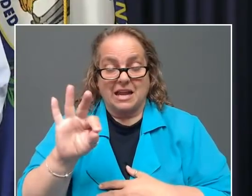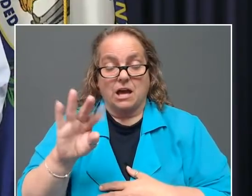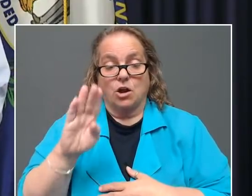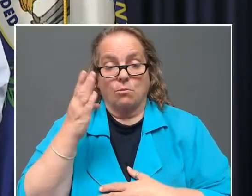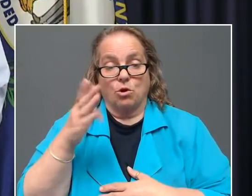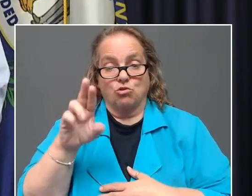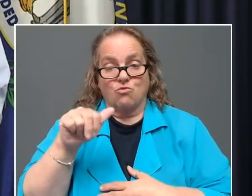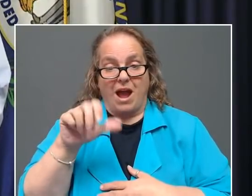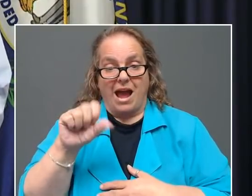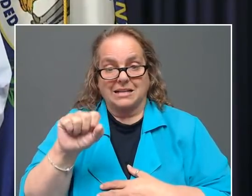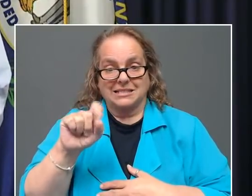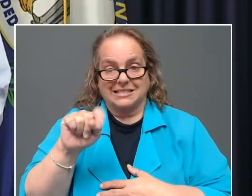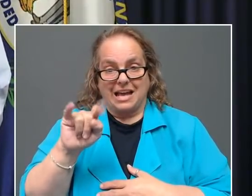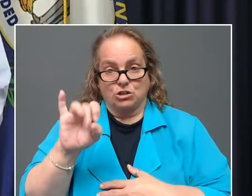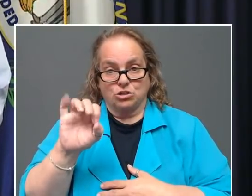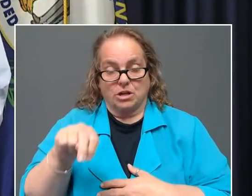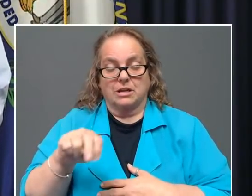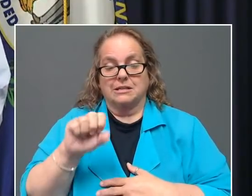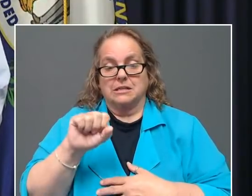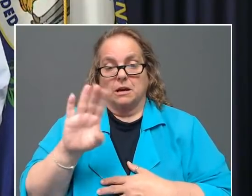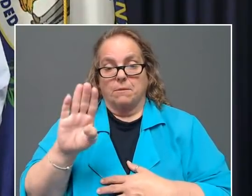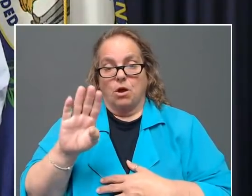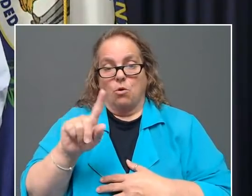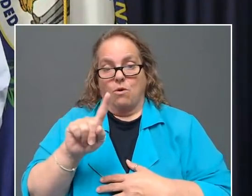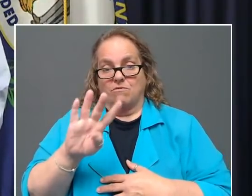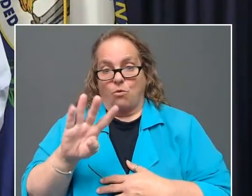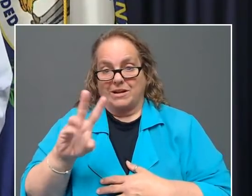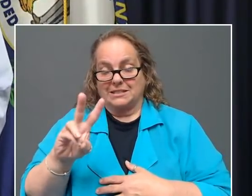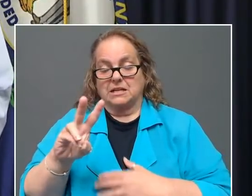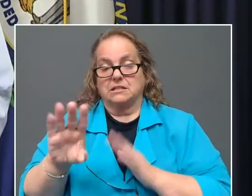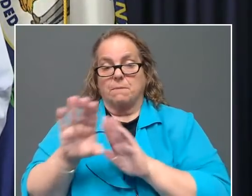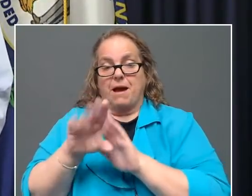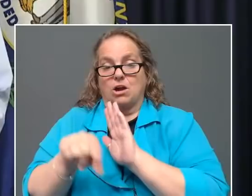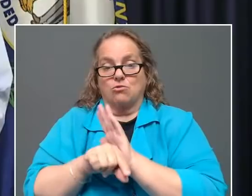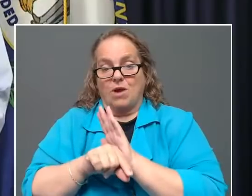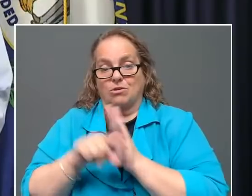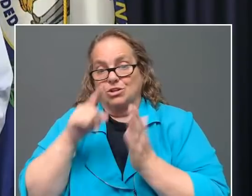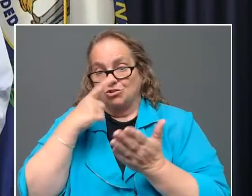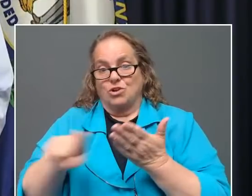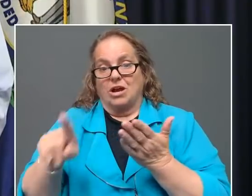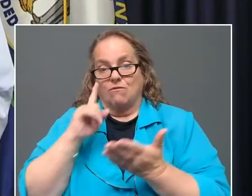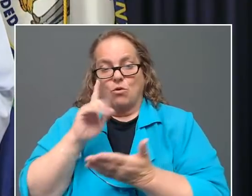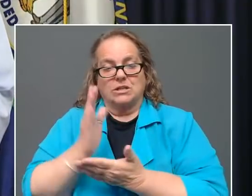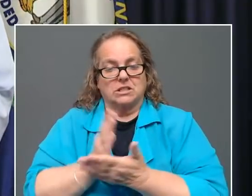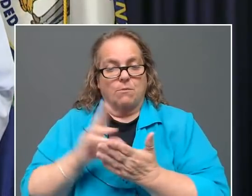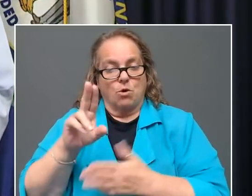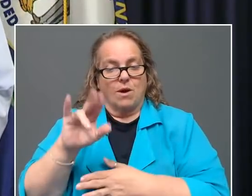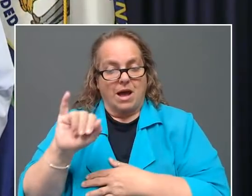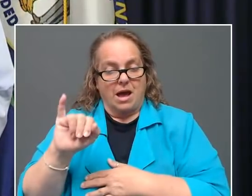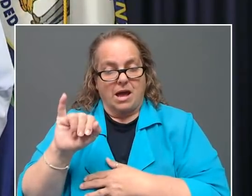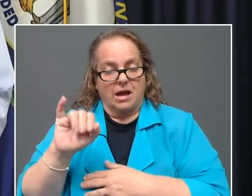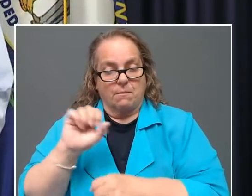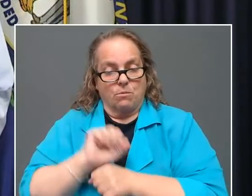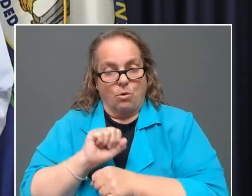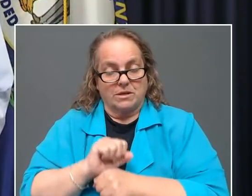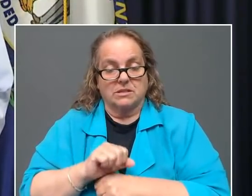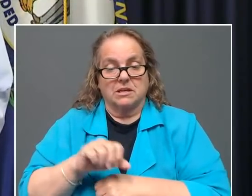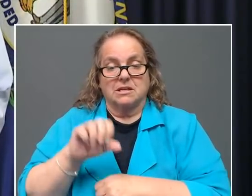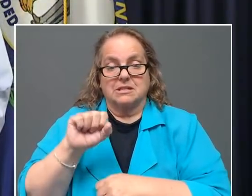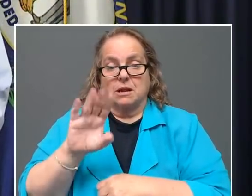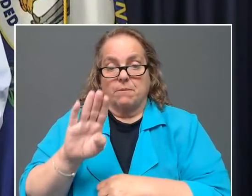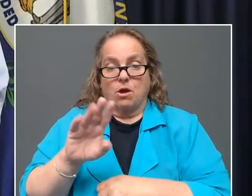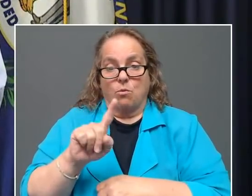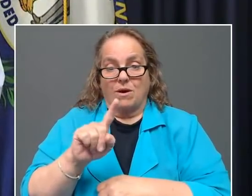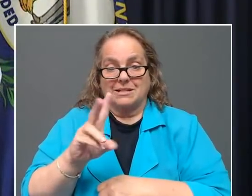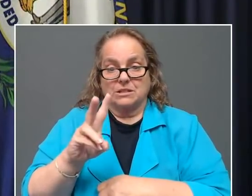Bill 146, background checks for certain UI employees. Senate Bill 162, which is a reorg for the Secretary of